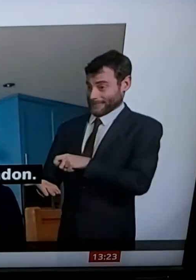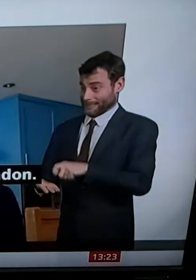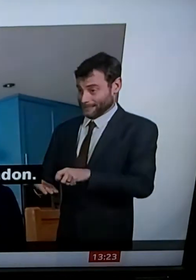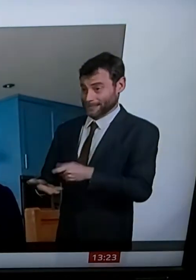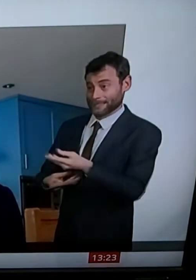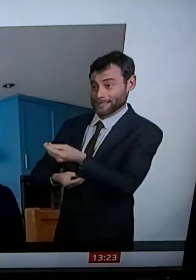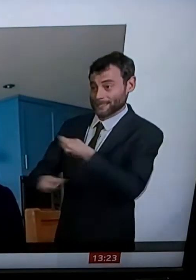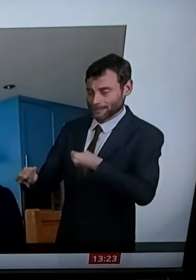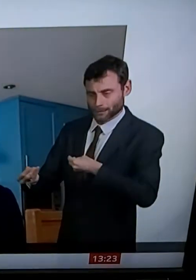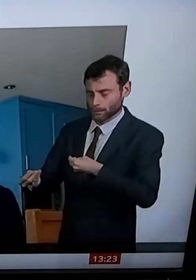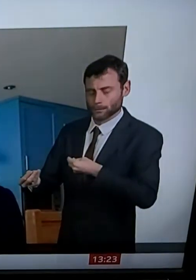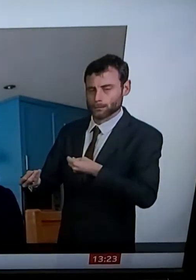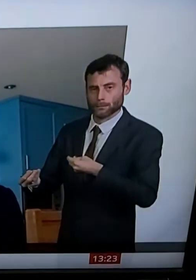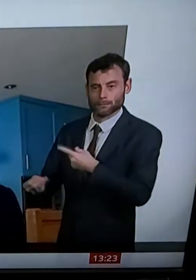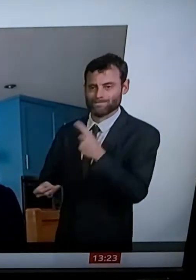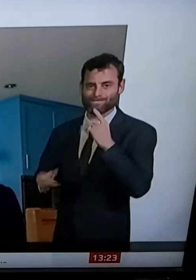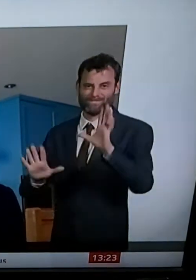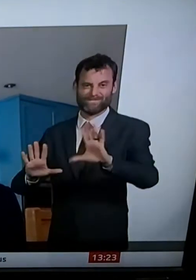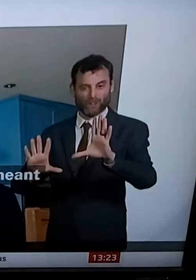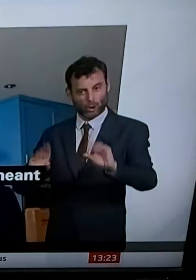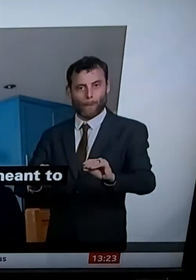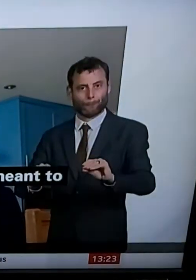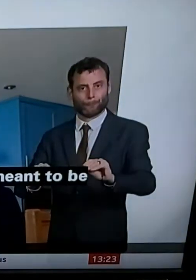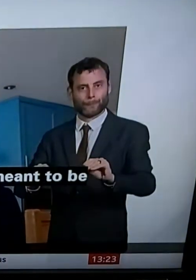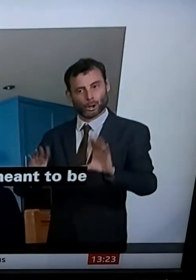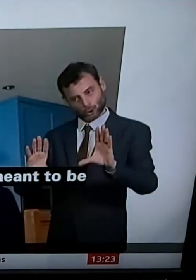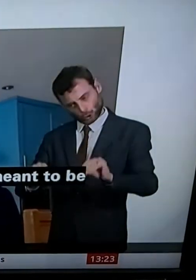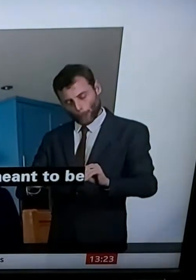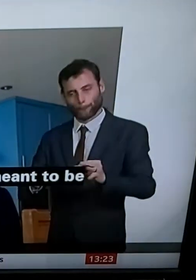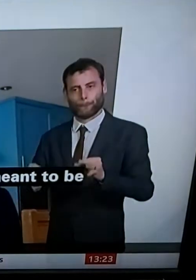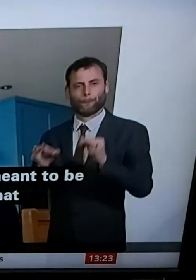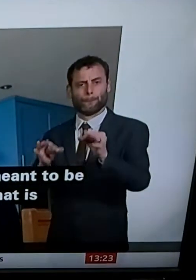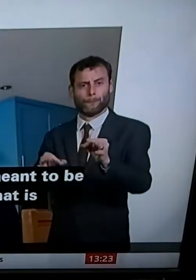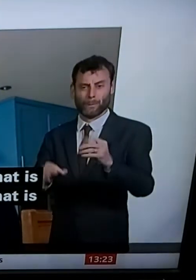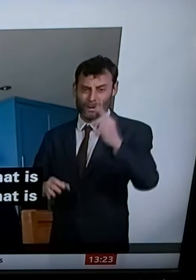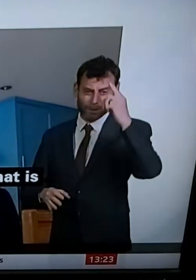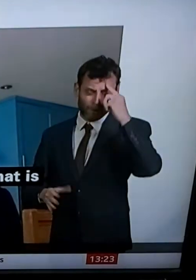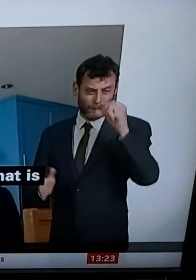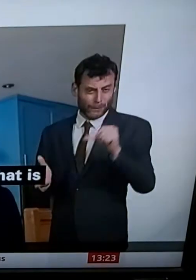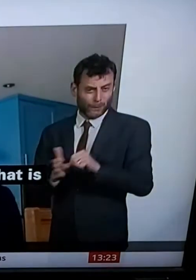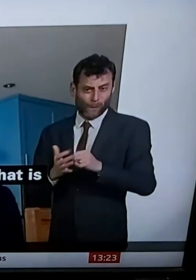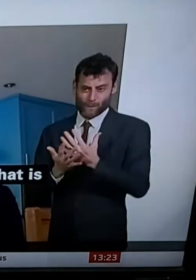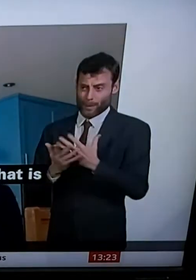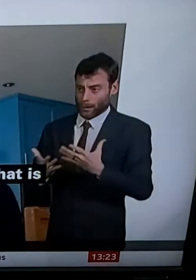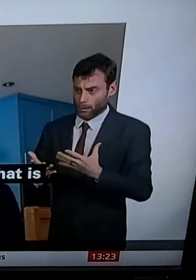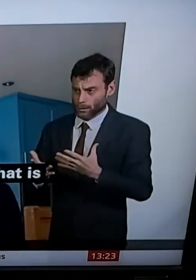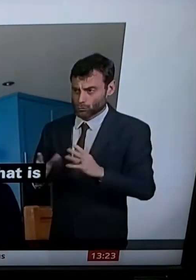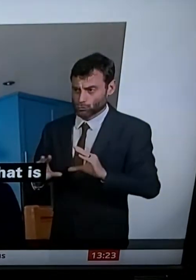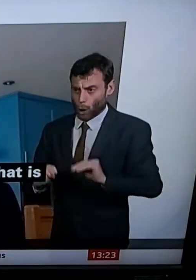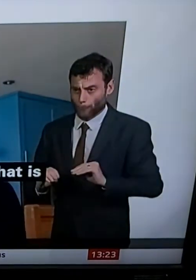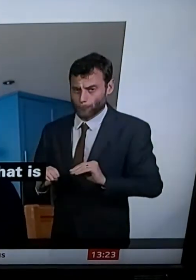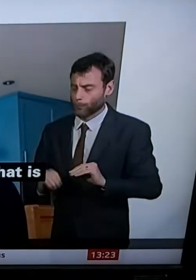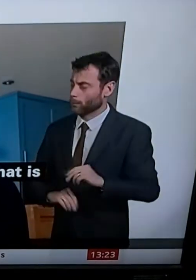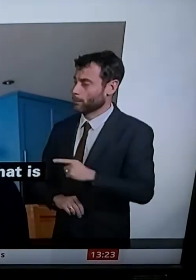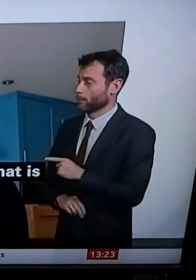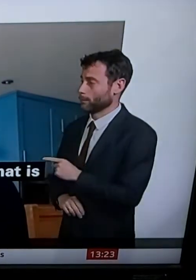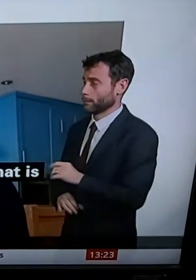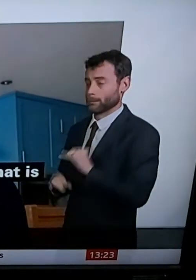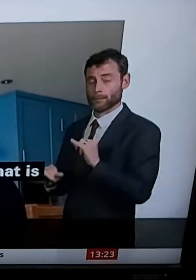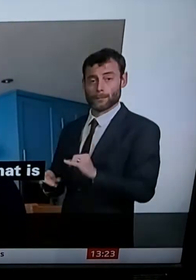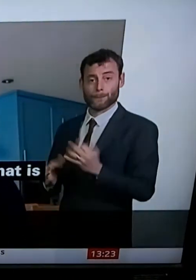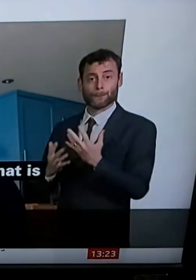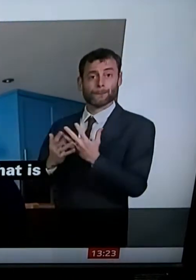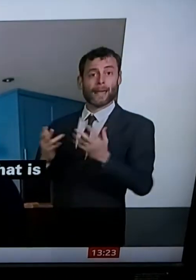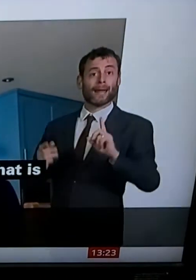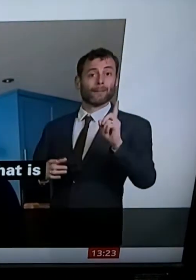Simon, that's quite a tall order to ask you to suddenly stop that. Yes, it's a tall order, and it's also very worrying for people who